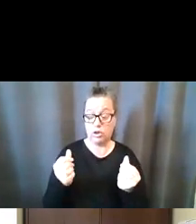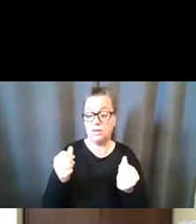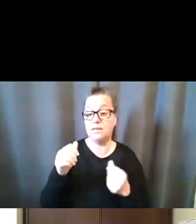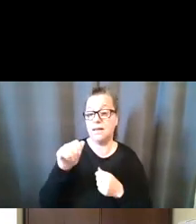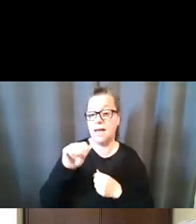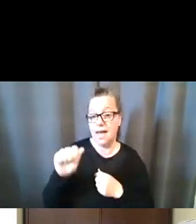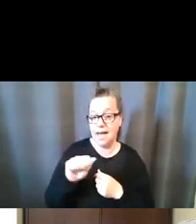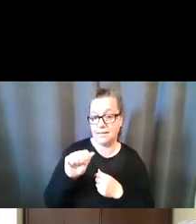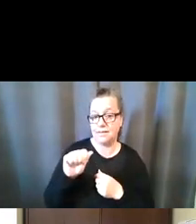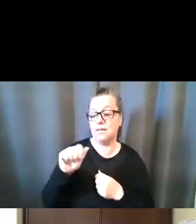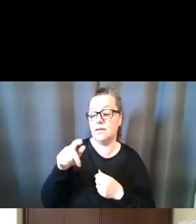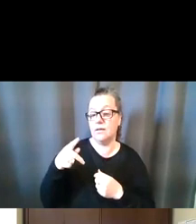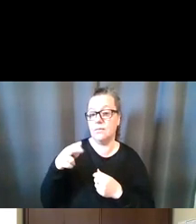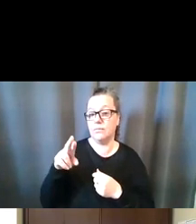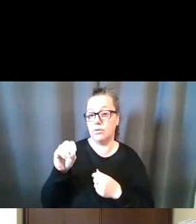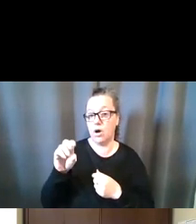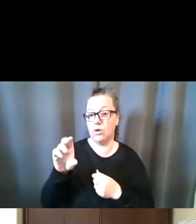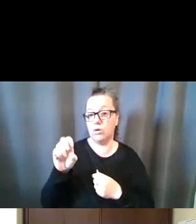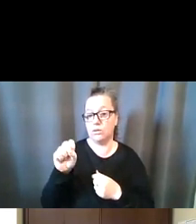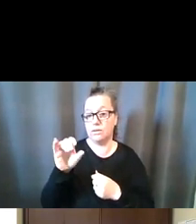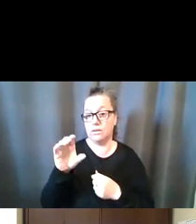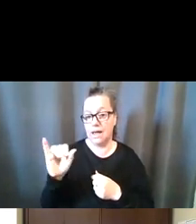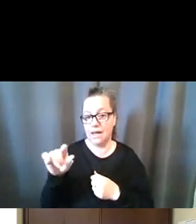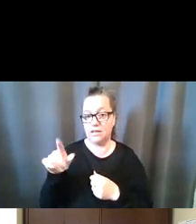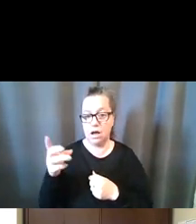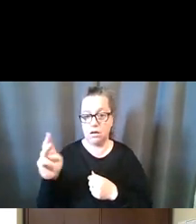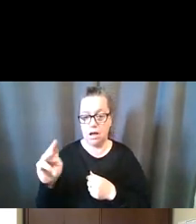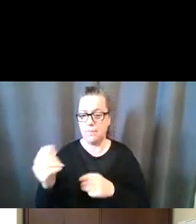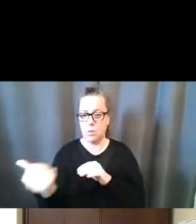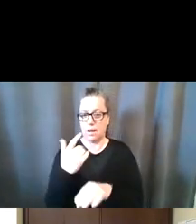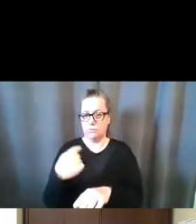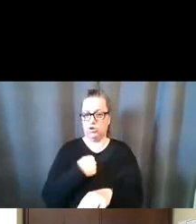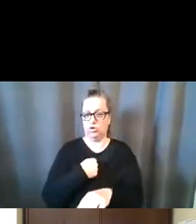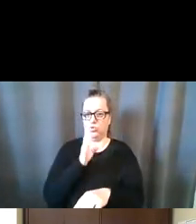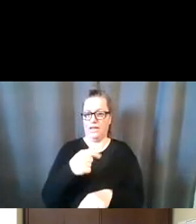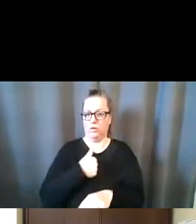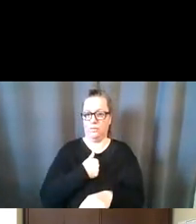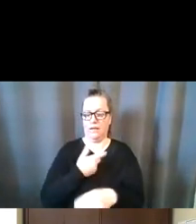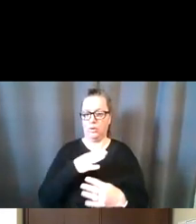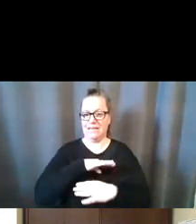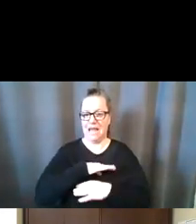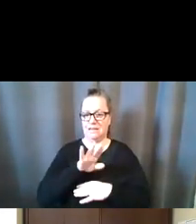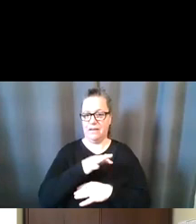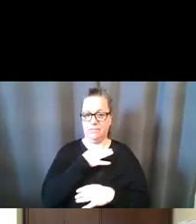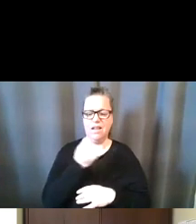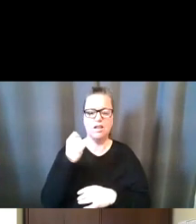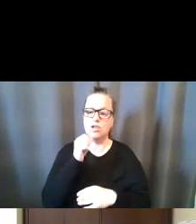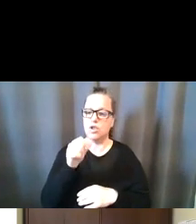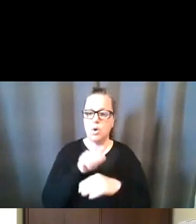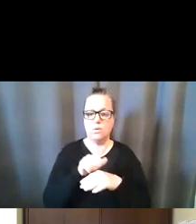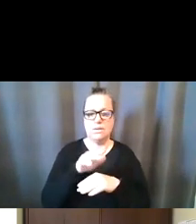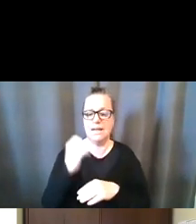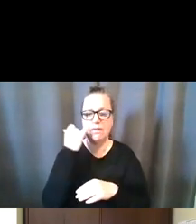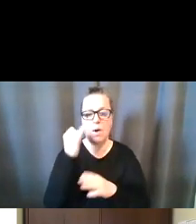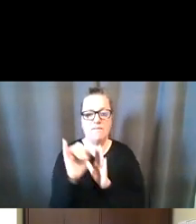solutions@prosci.com. It'll go straight to me, only to satisfy my own curiosity. Don't send me one if you put any